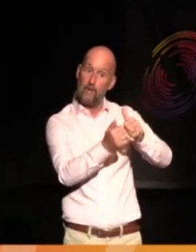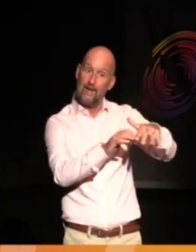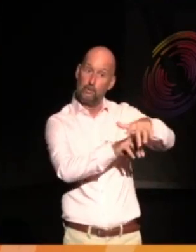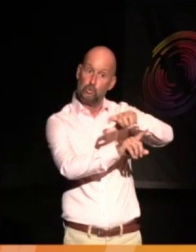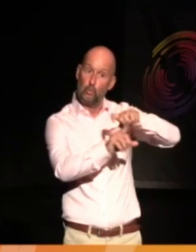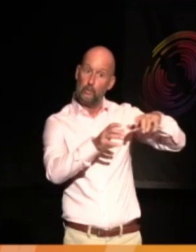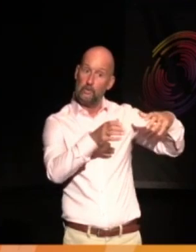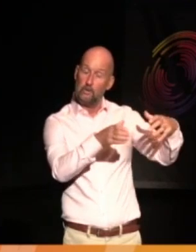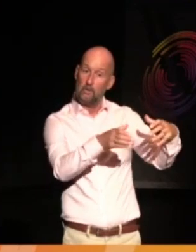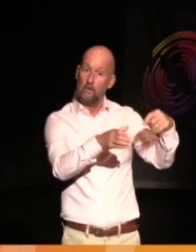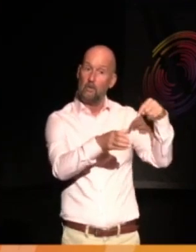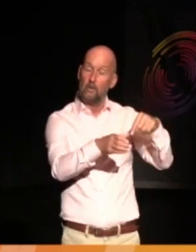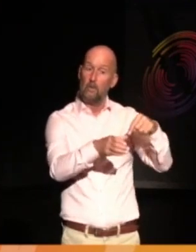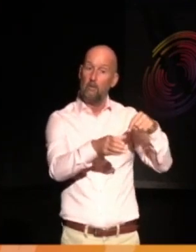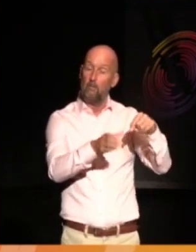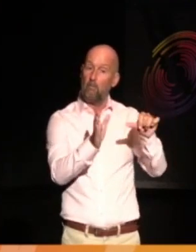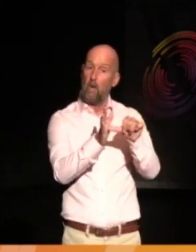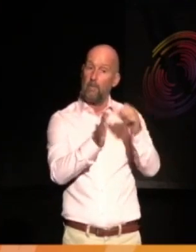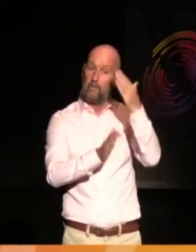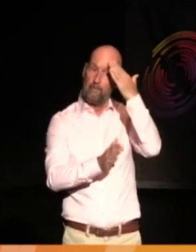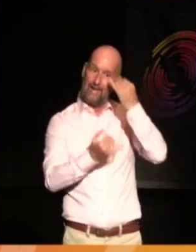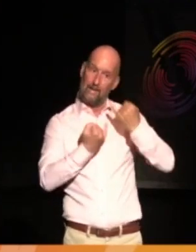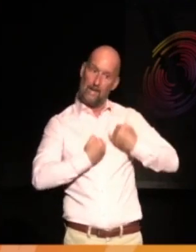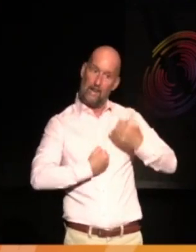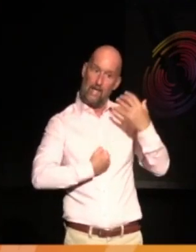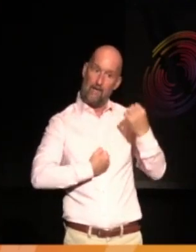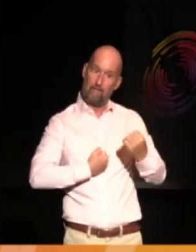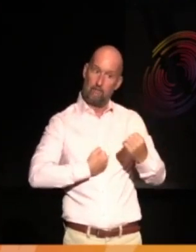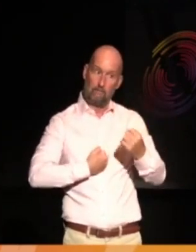immediate community have mental health issues?